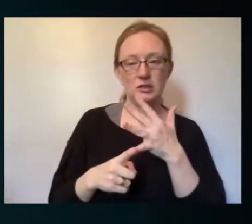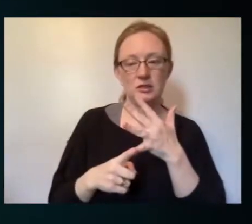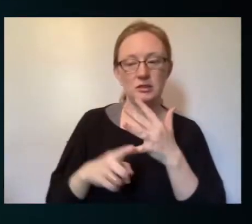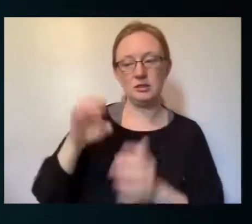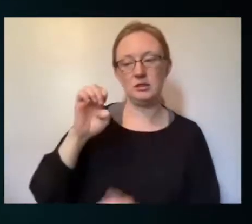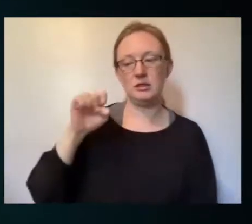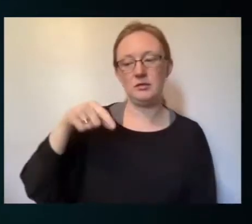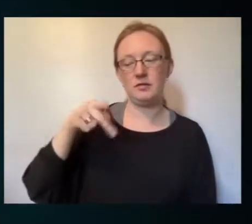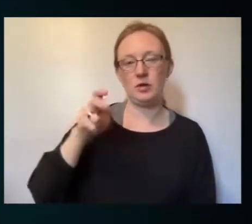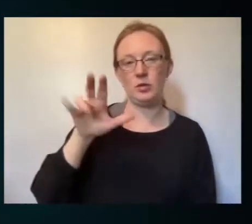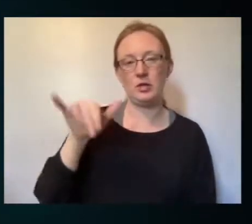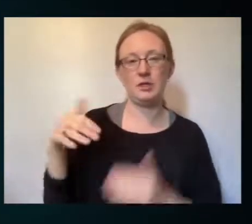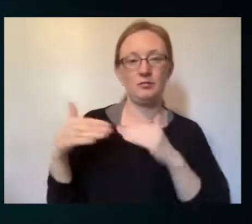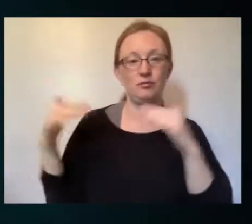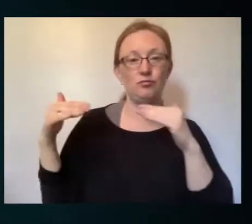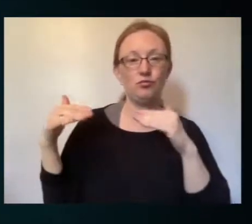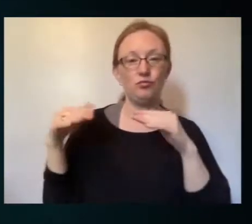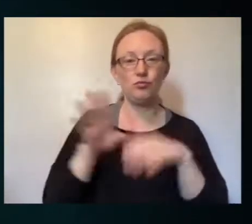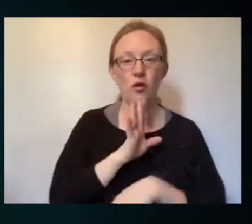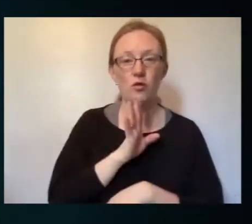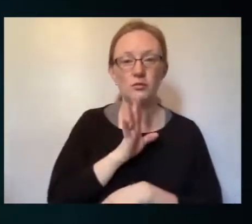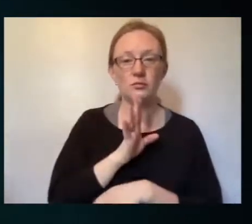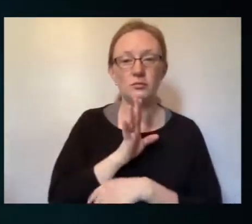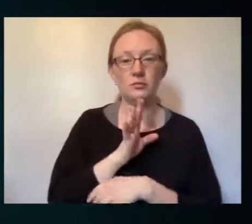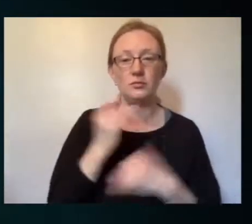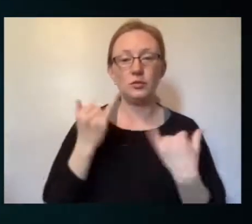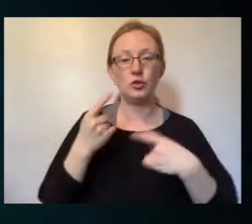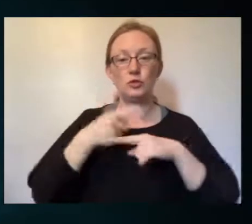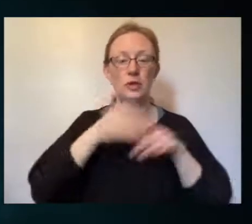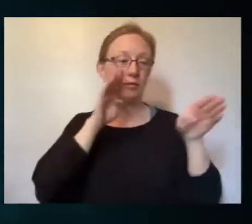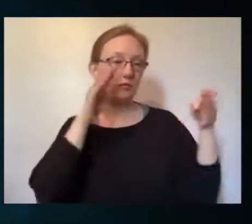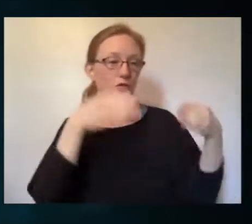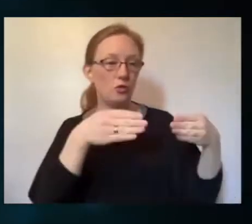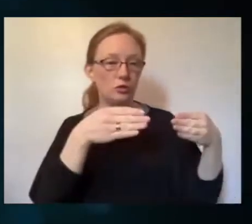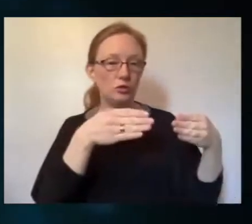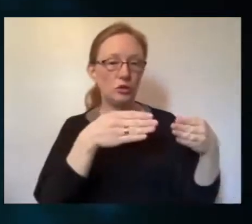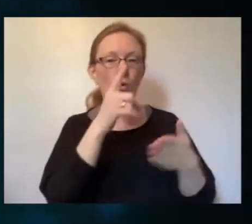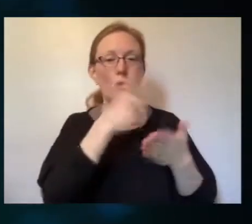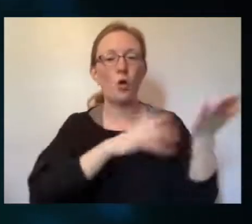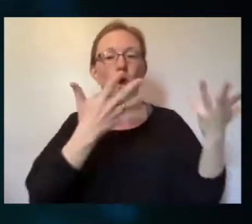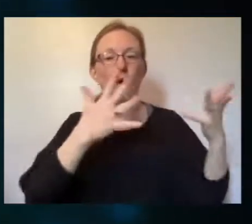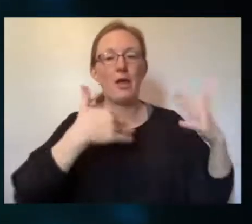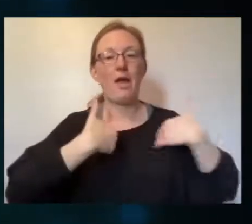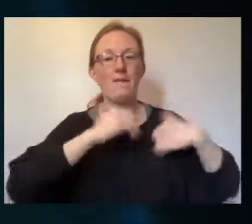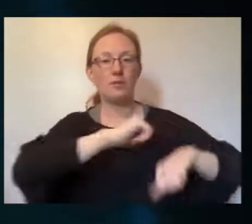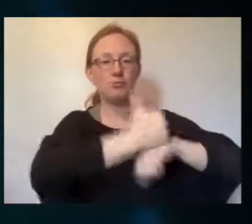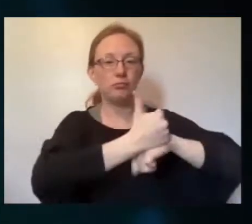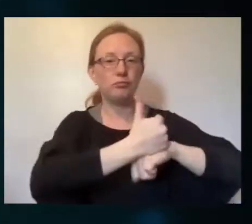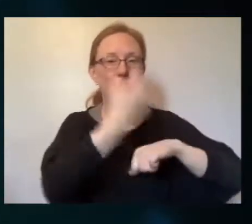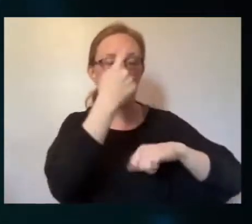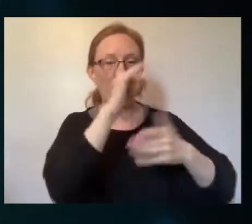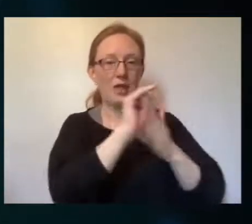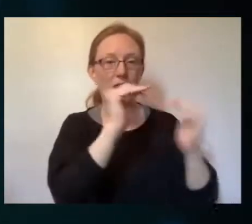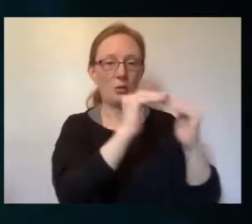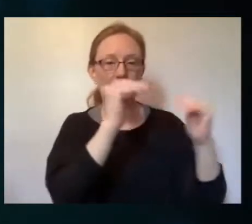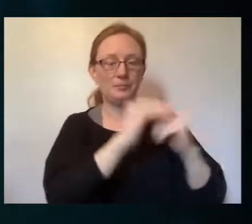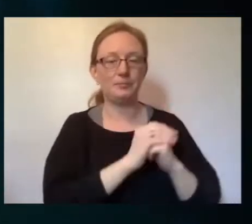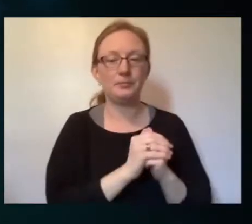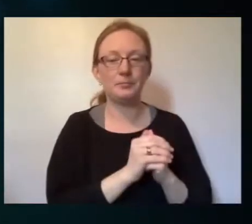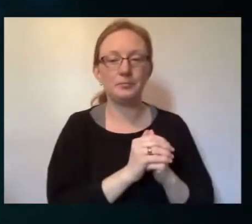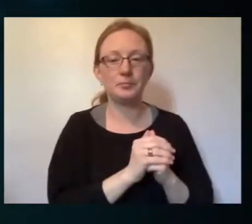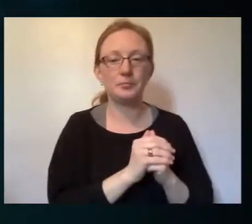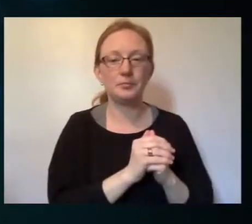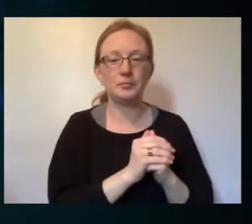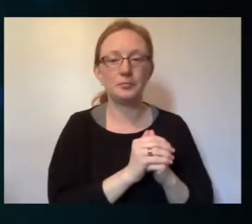equity talks. And today we're going to be focusing on infrastructures for equity. So what are the